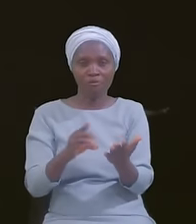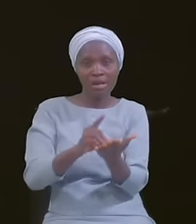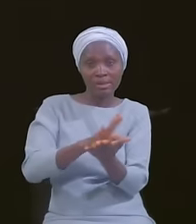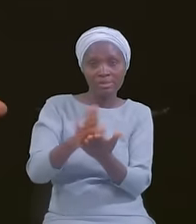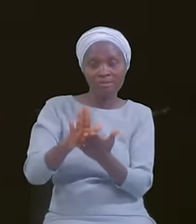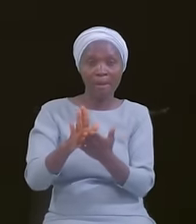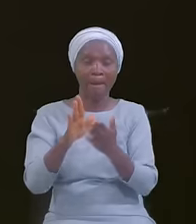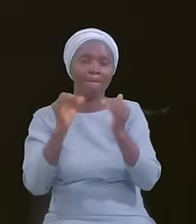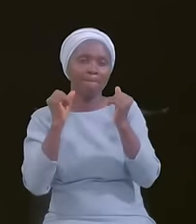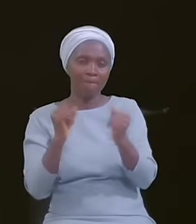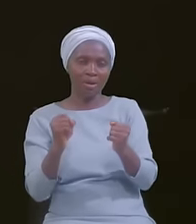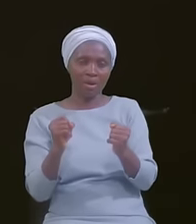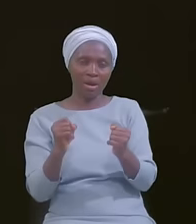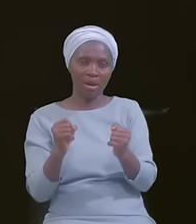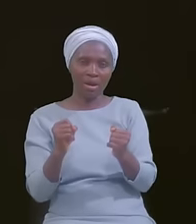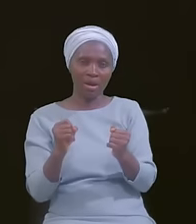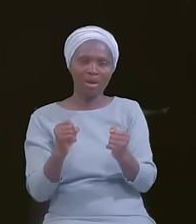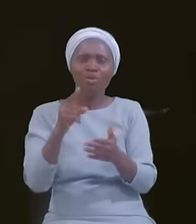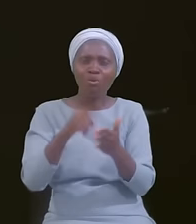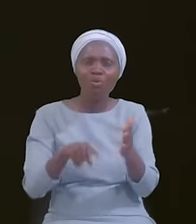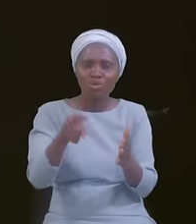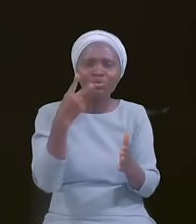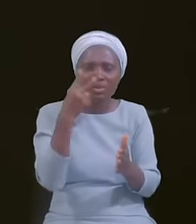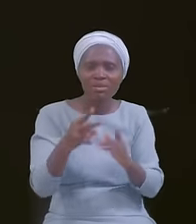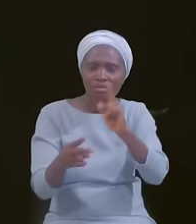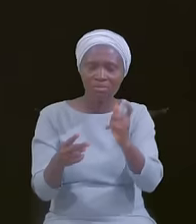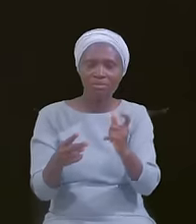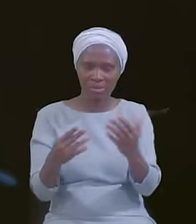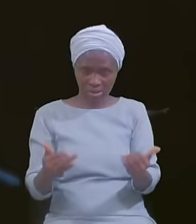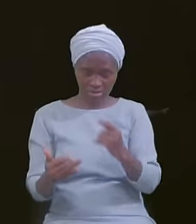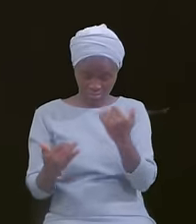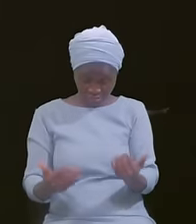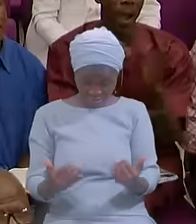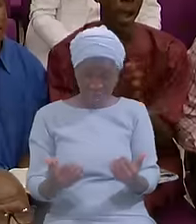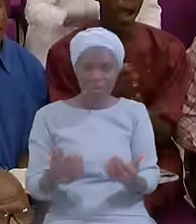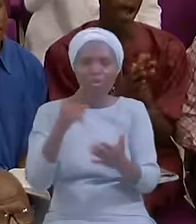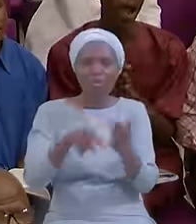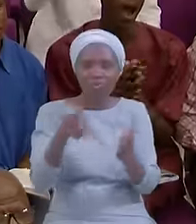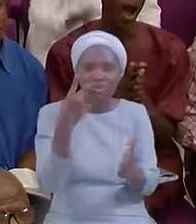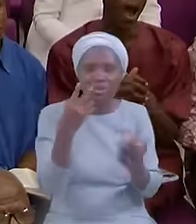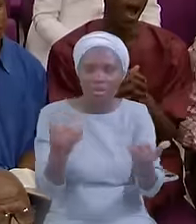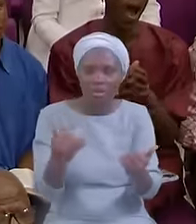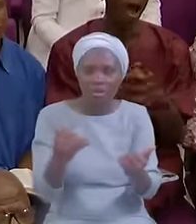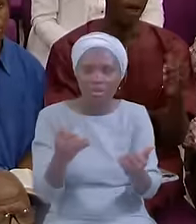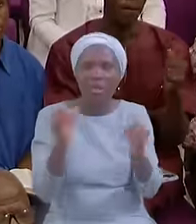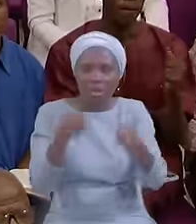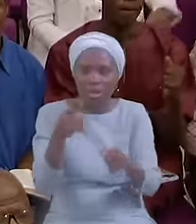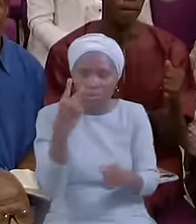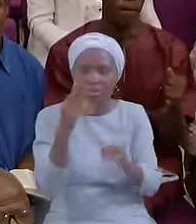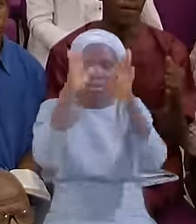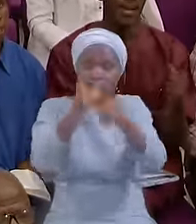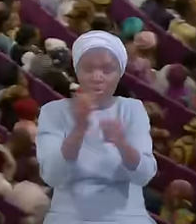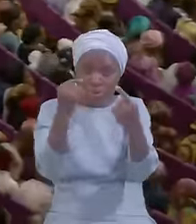what seest thou? What do you see now? Do you see miracle coming your way? Do you see power in